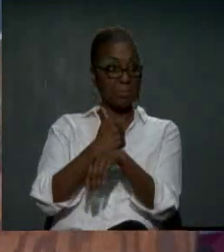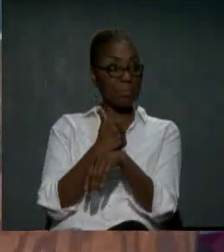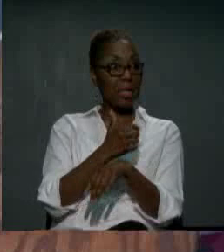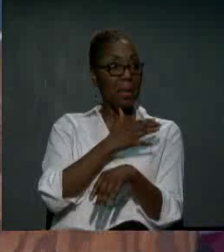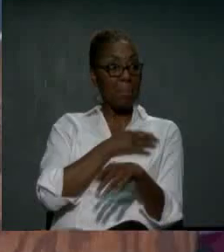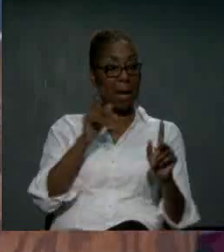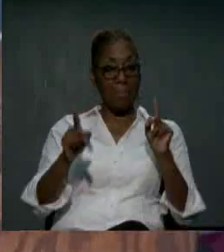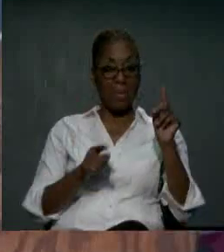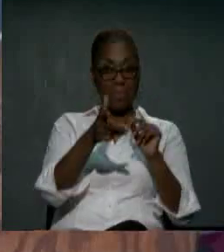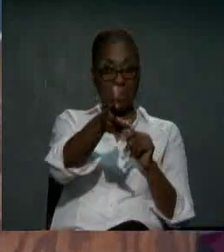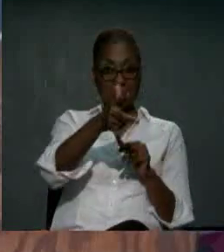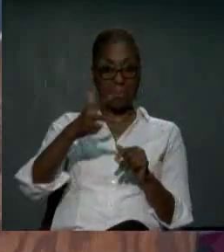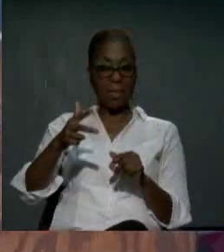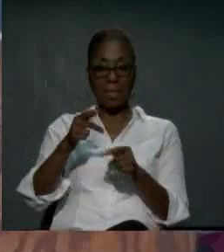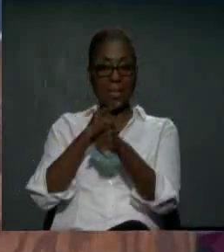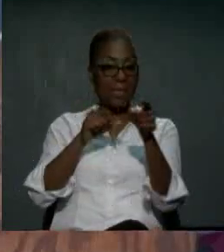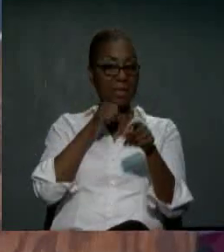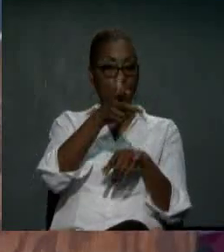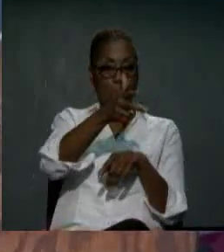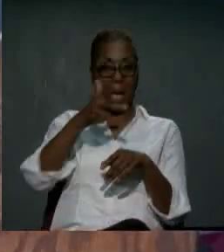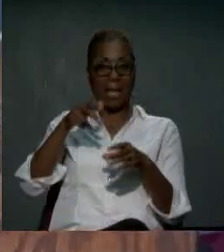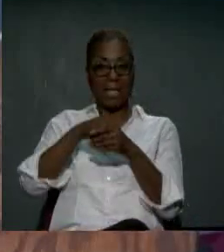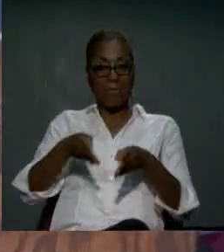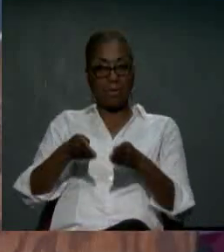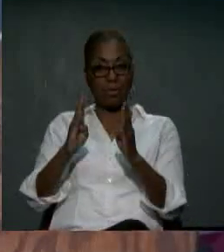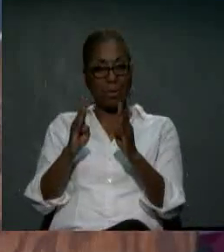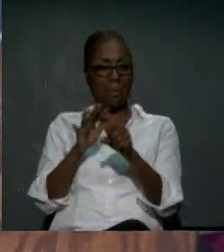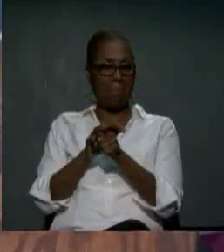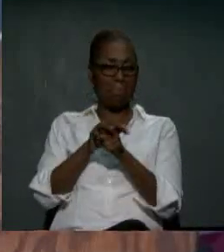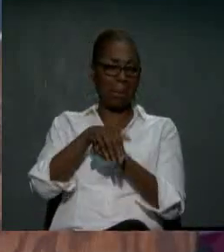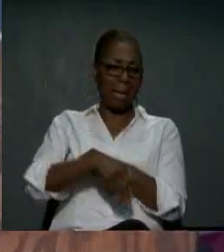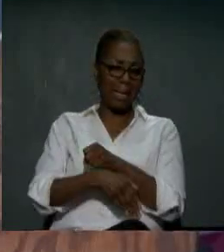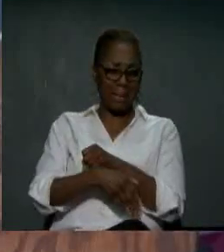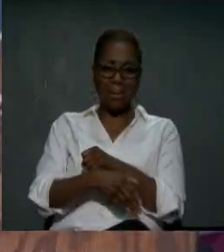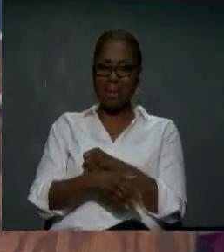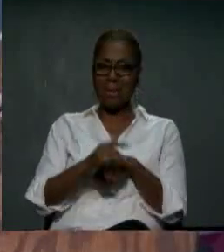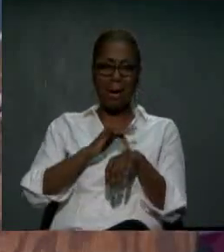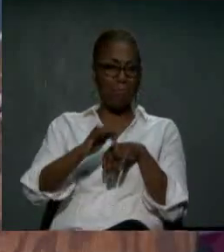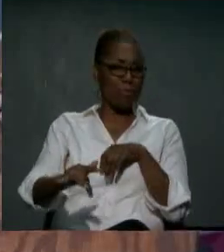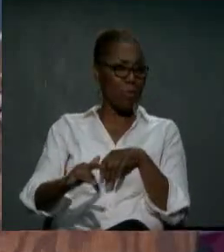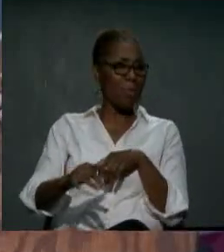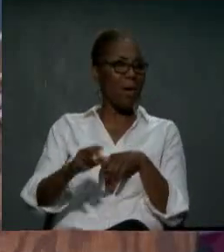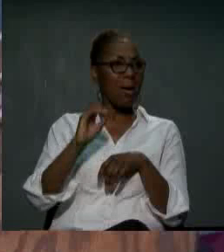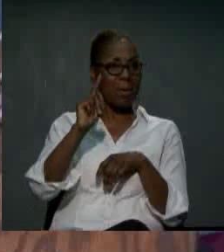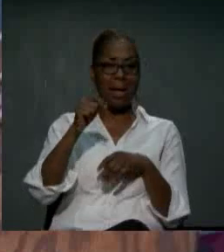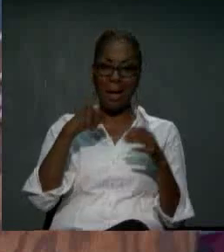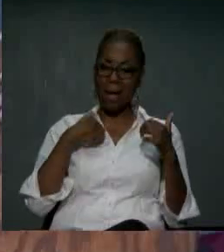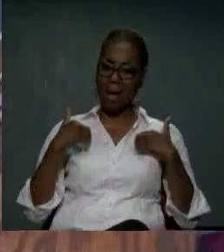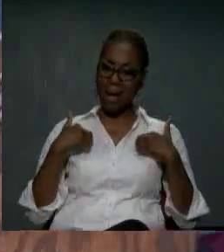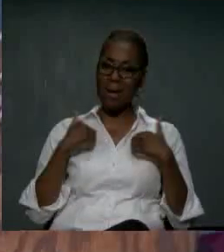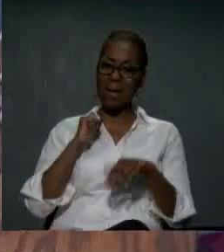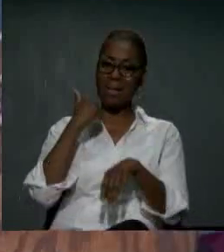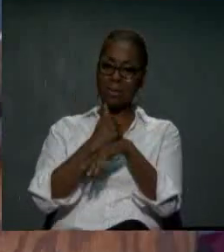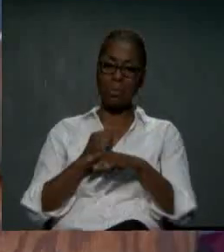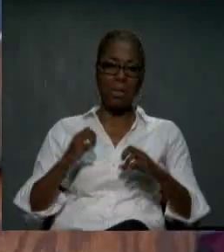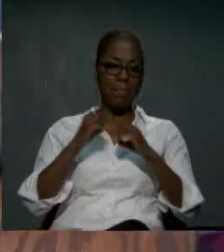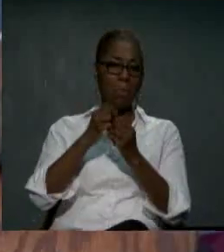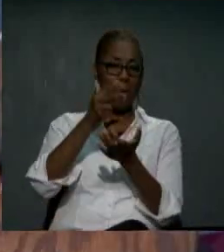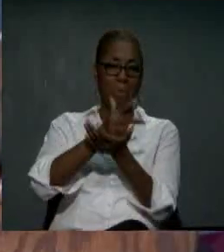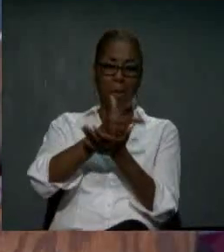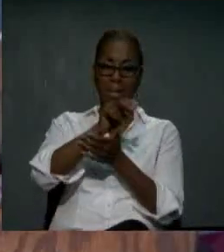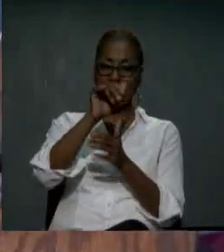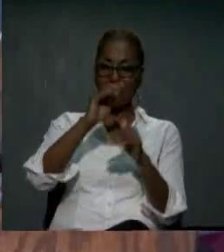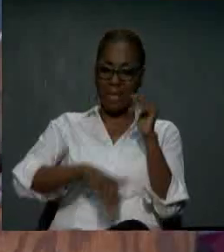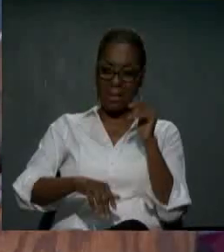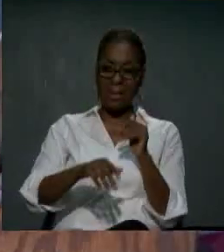my people they don't bag out in the street. There's plenty of room to turn out. I put in way more parking than necessary.